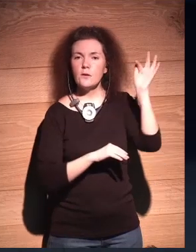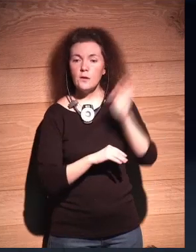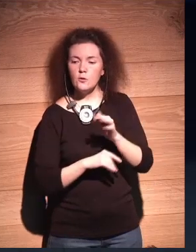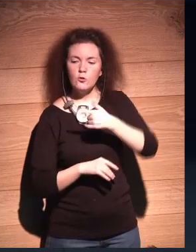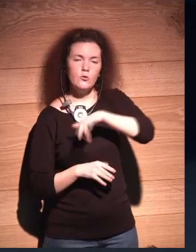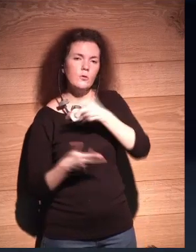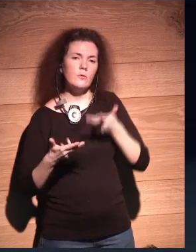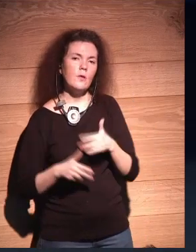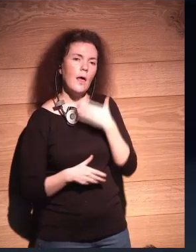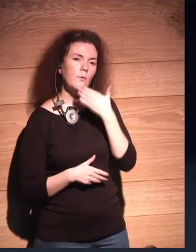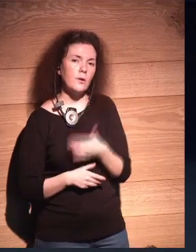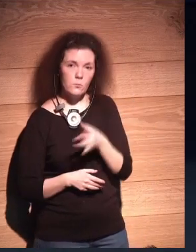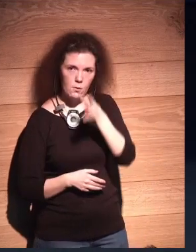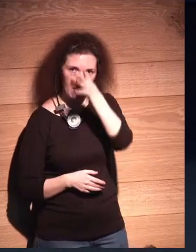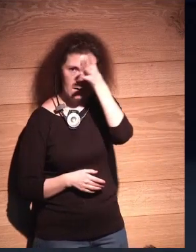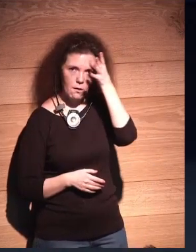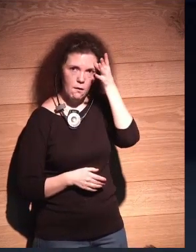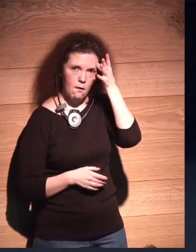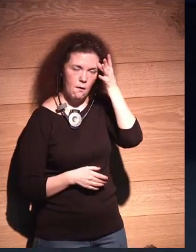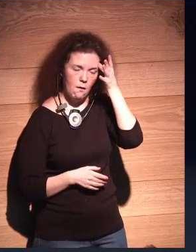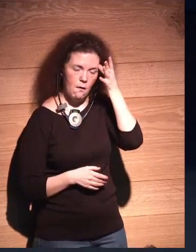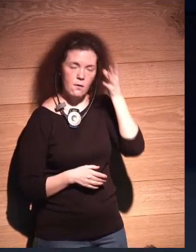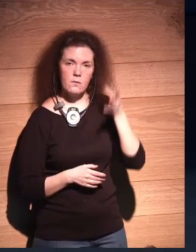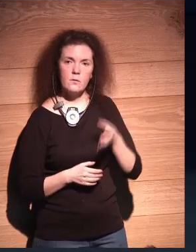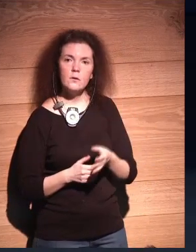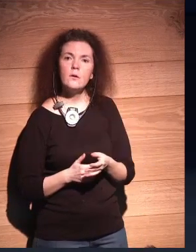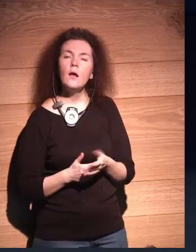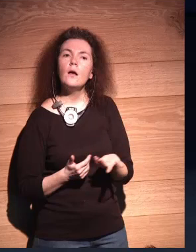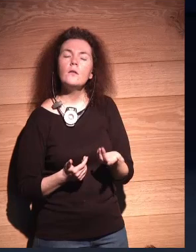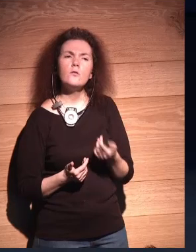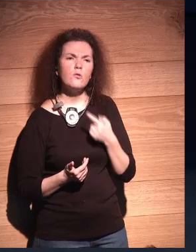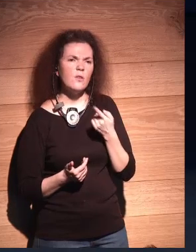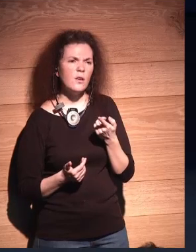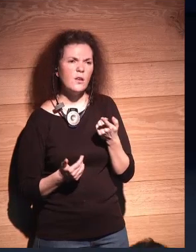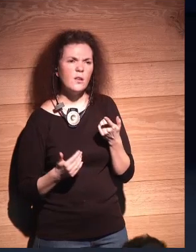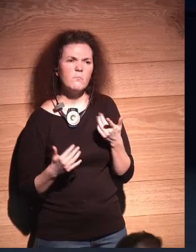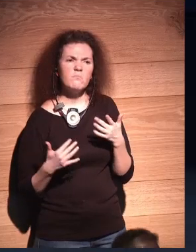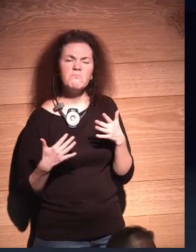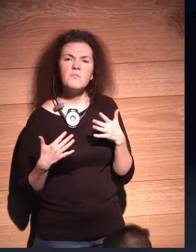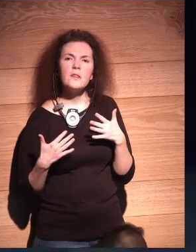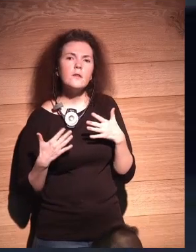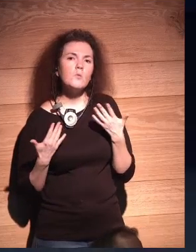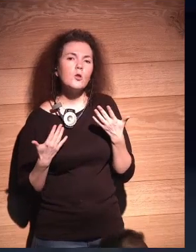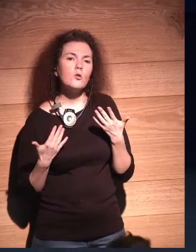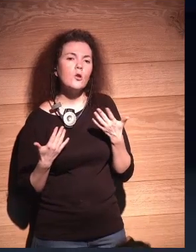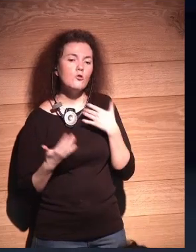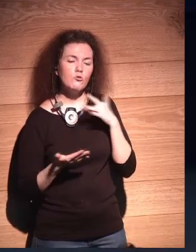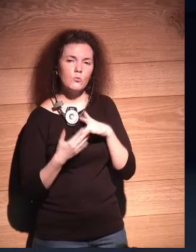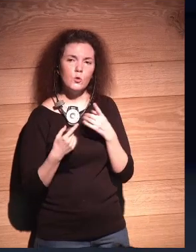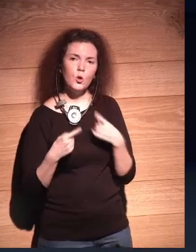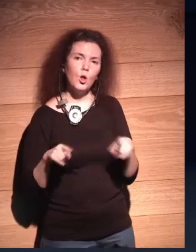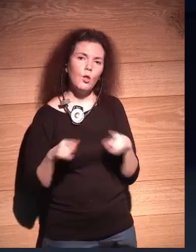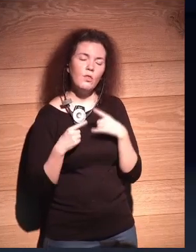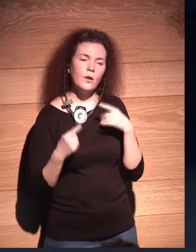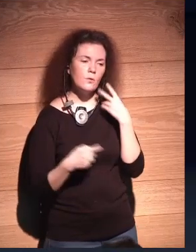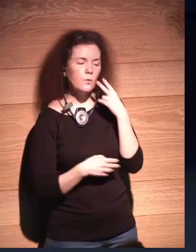like, ah. And I say, you know, Yo-Yo, sometimes when I'm doing a concert, I look out and I imagine that the whole audience